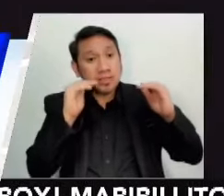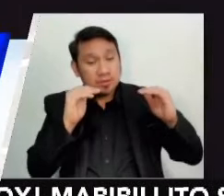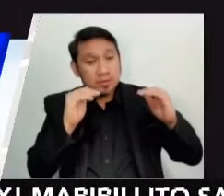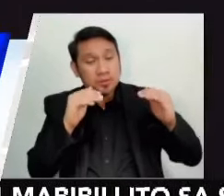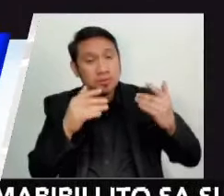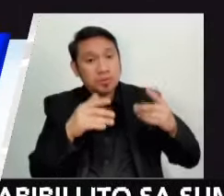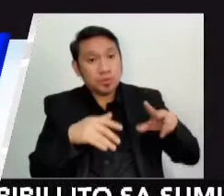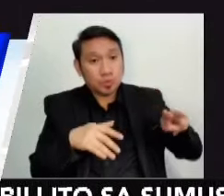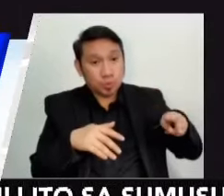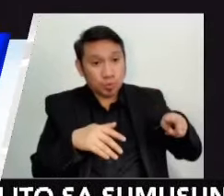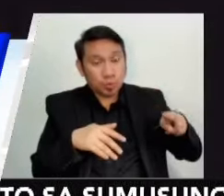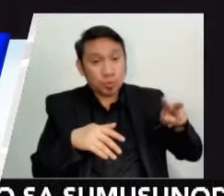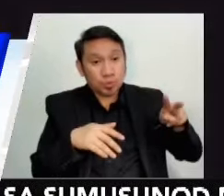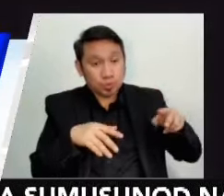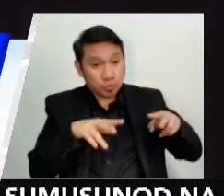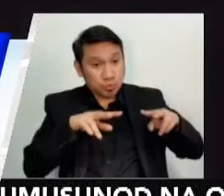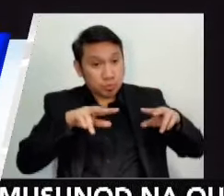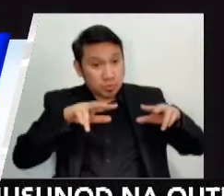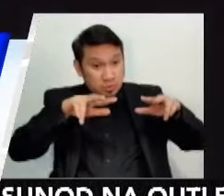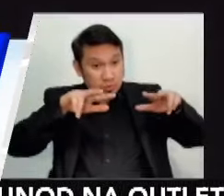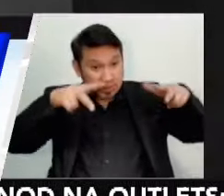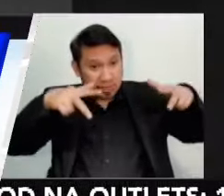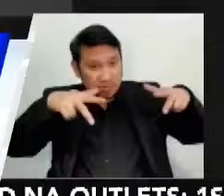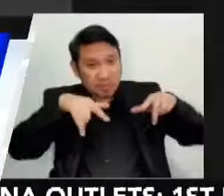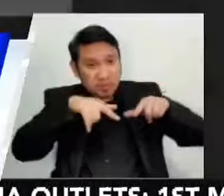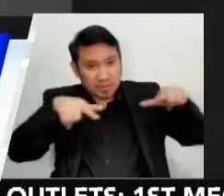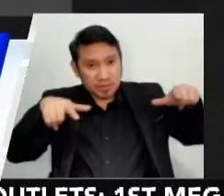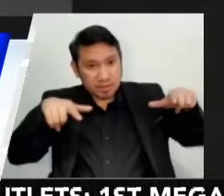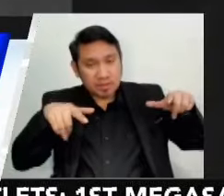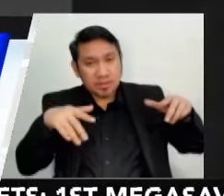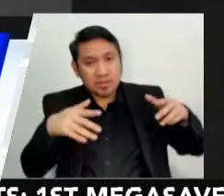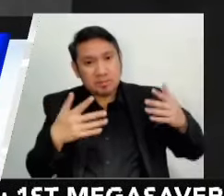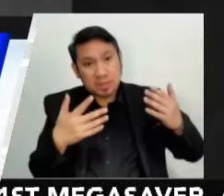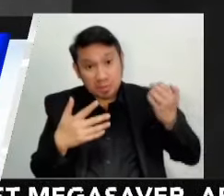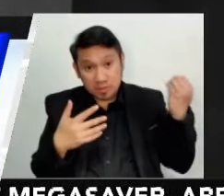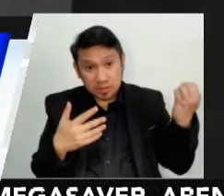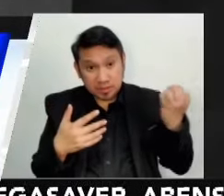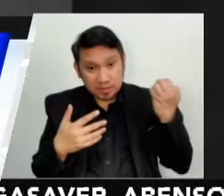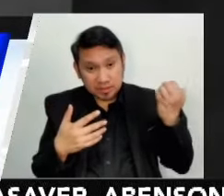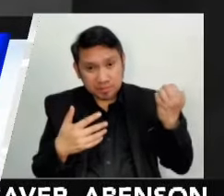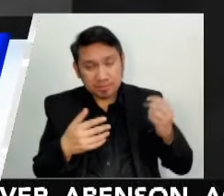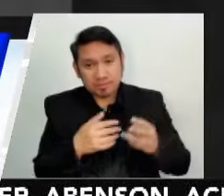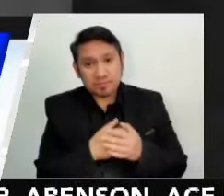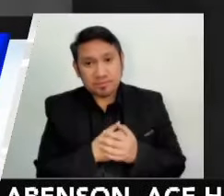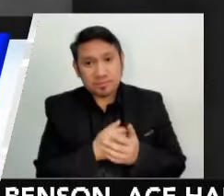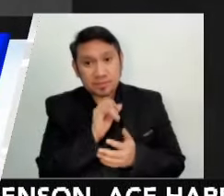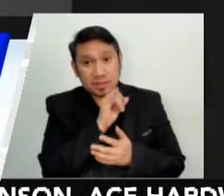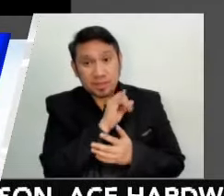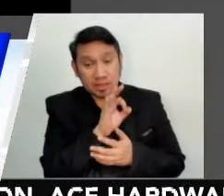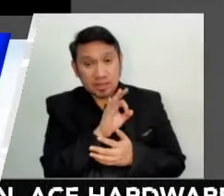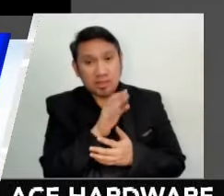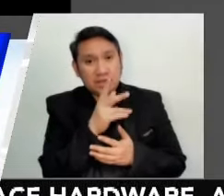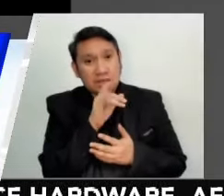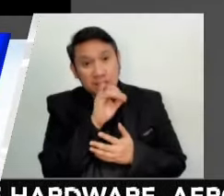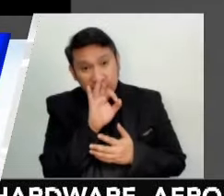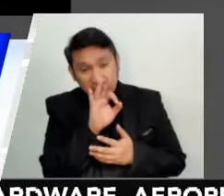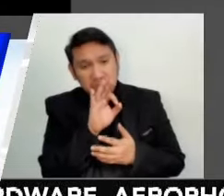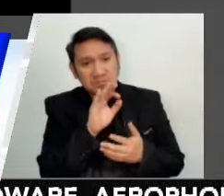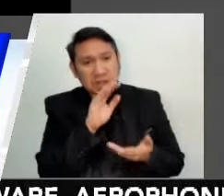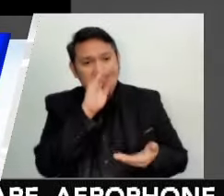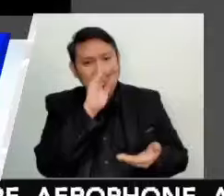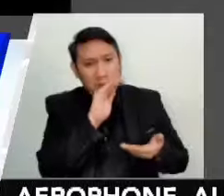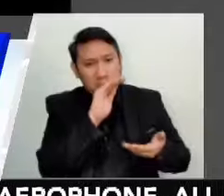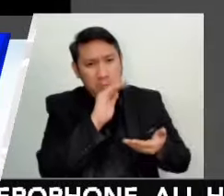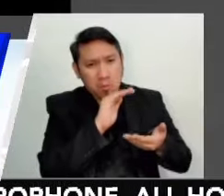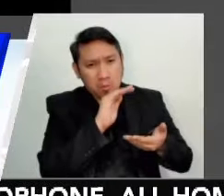alert level 3. Now, if kapag monitoring parameters naman natin will decline, the alert level will